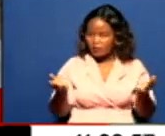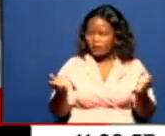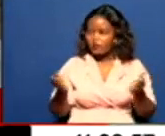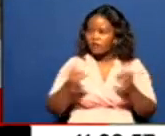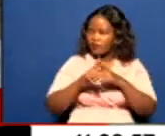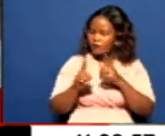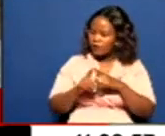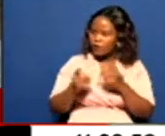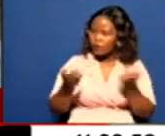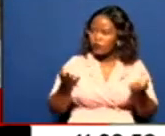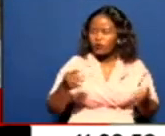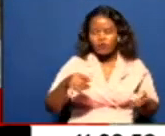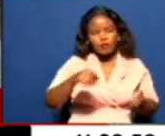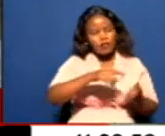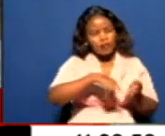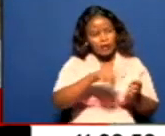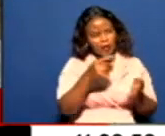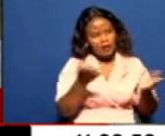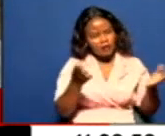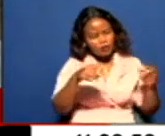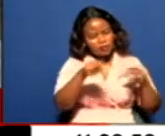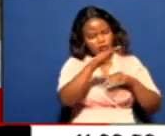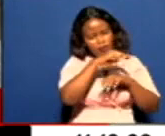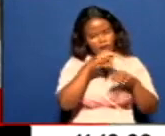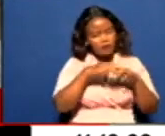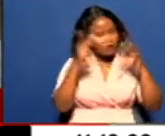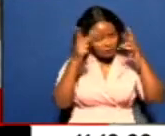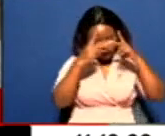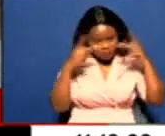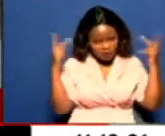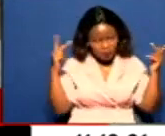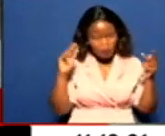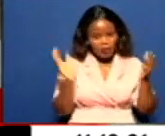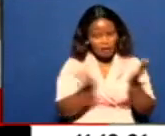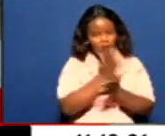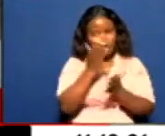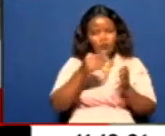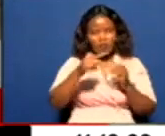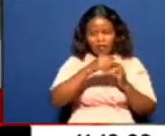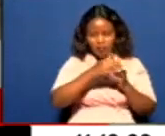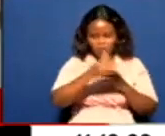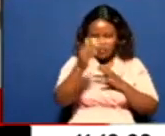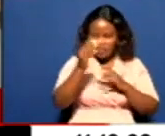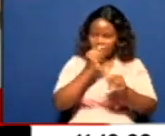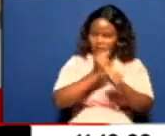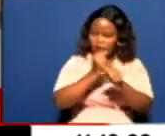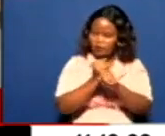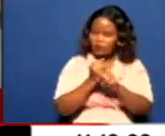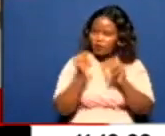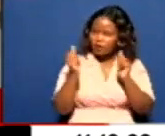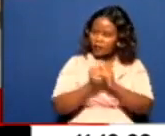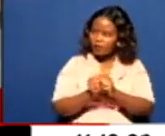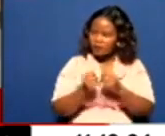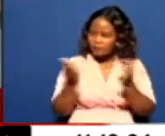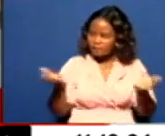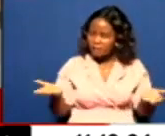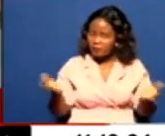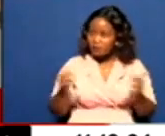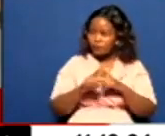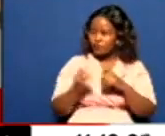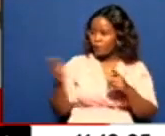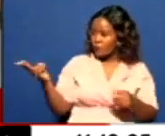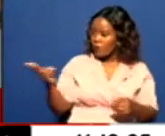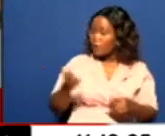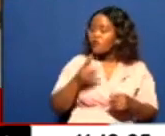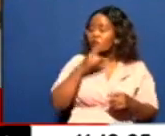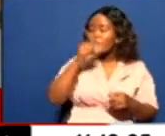the National Counterterrorism Center, which works hand in hand. By the way, you, these two gentlemen know each